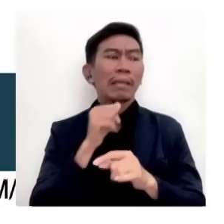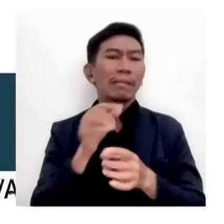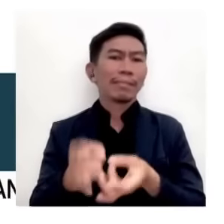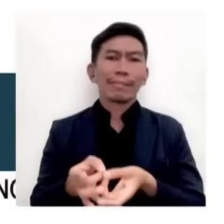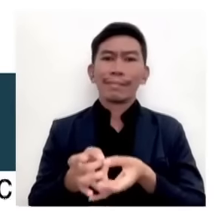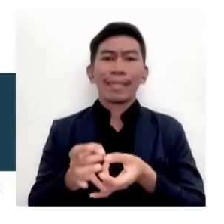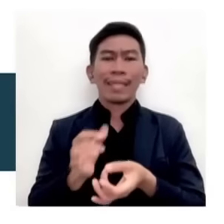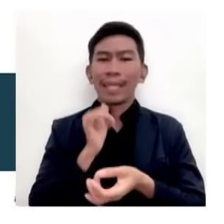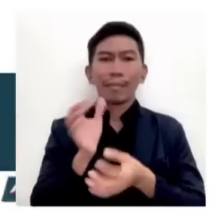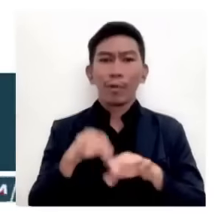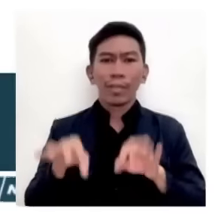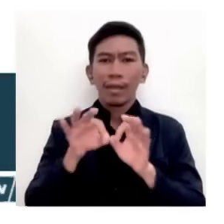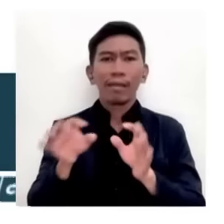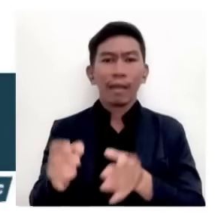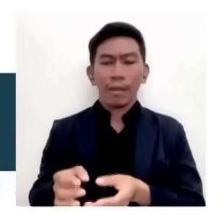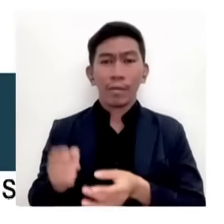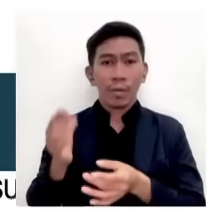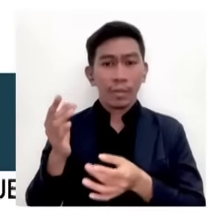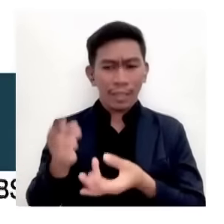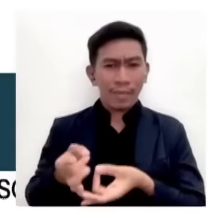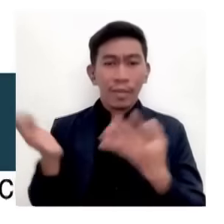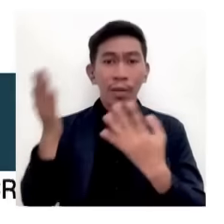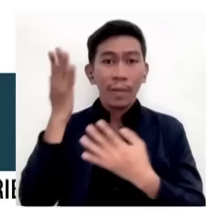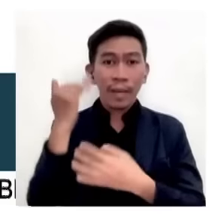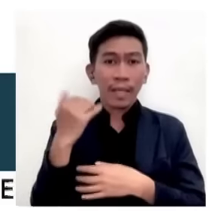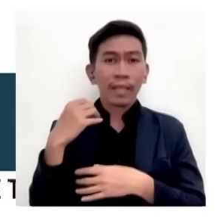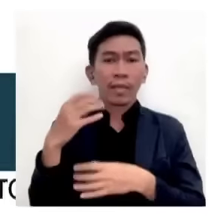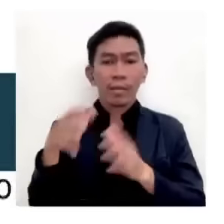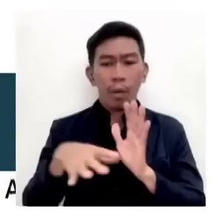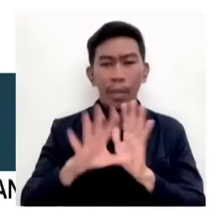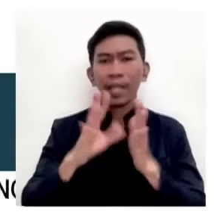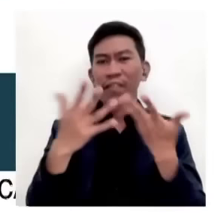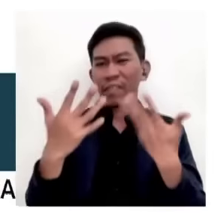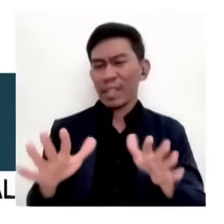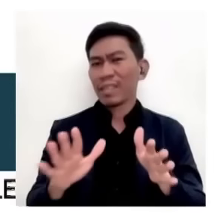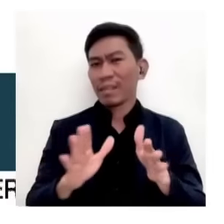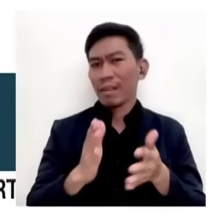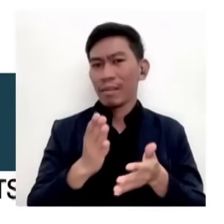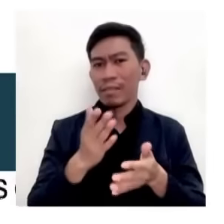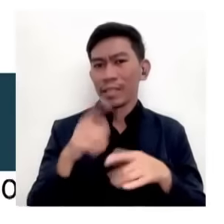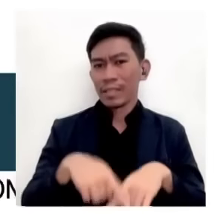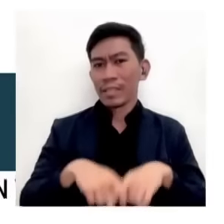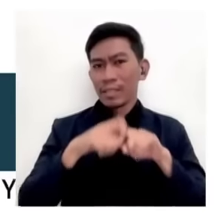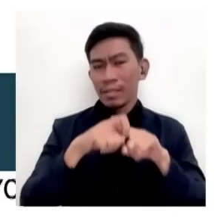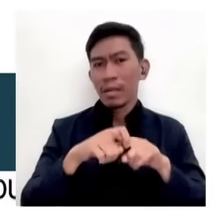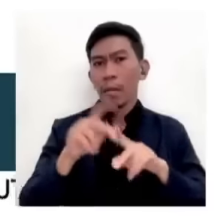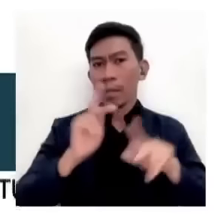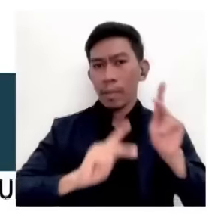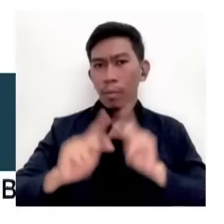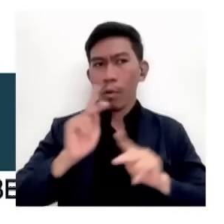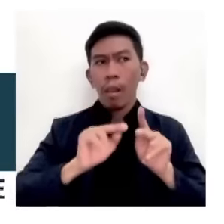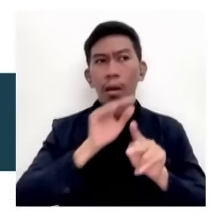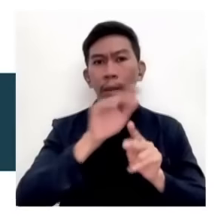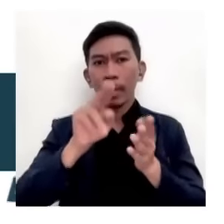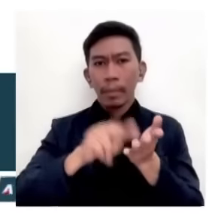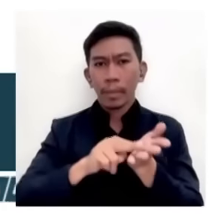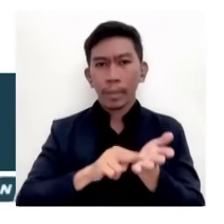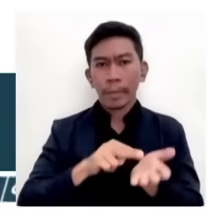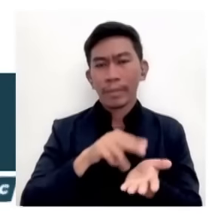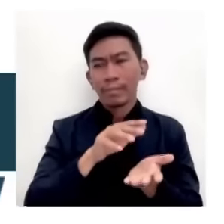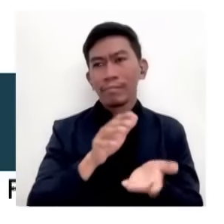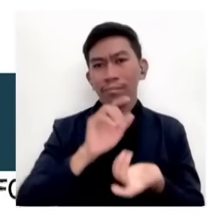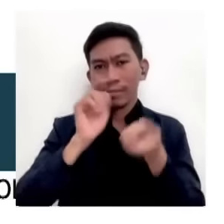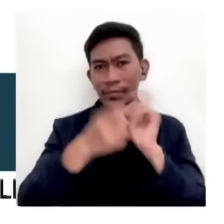COMELEC already suspended the process regarding this people's initiative. Is this enough reason for you to stop